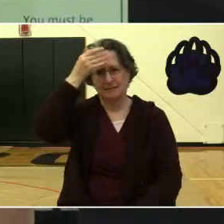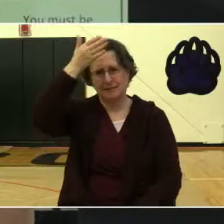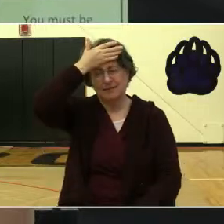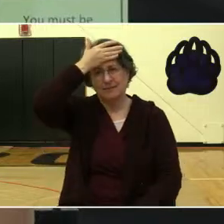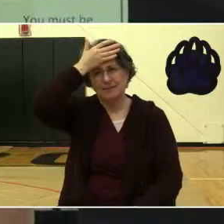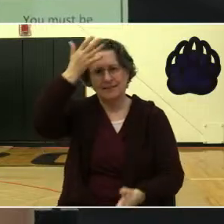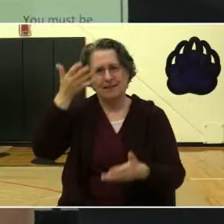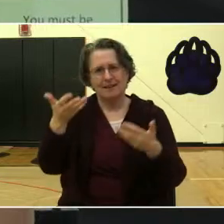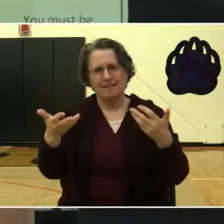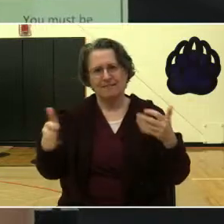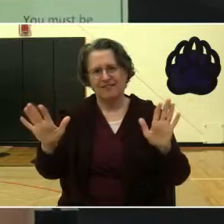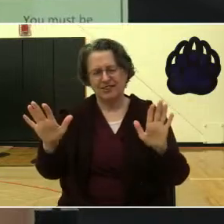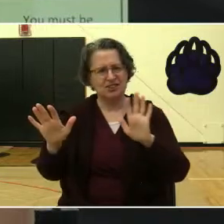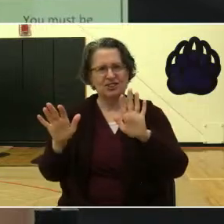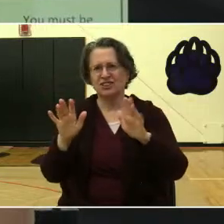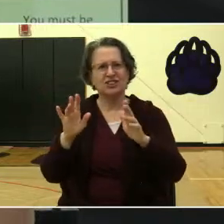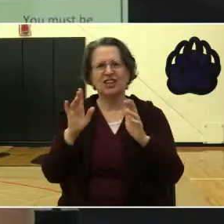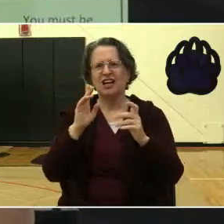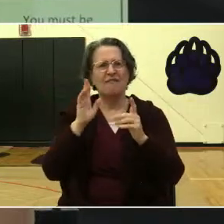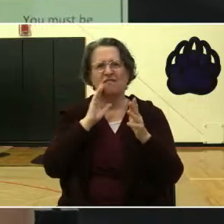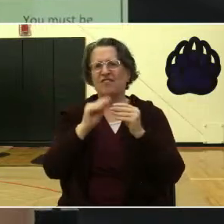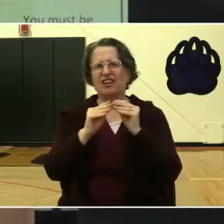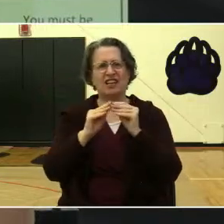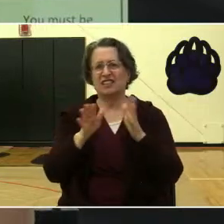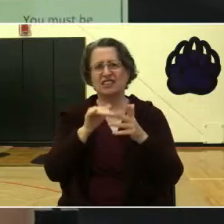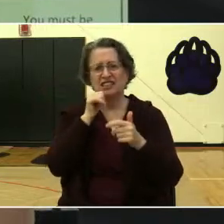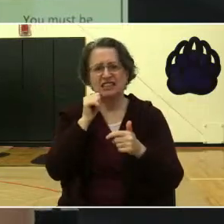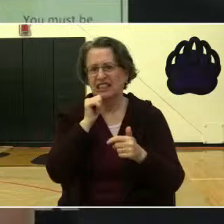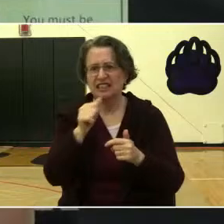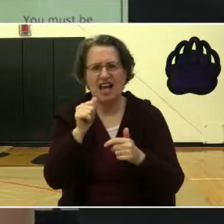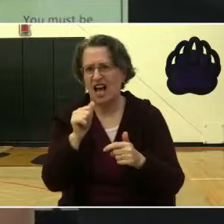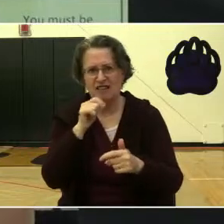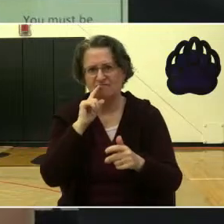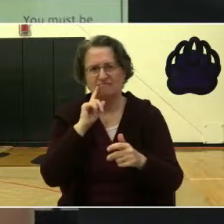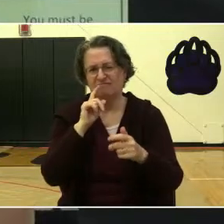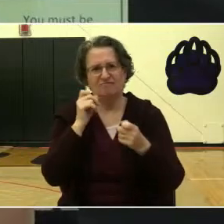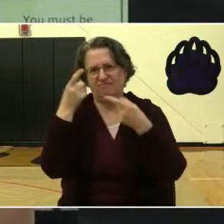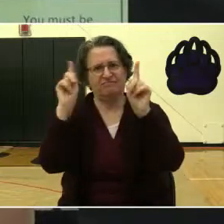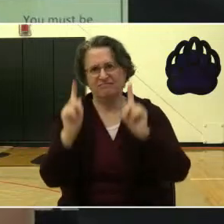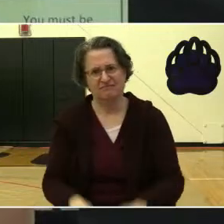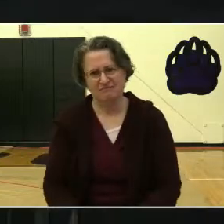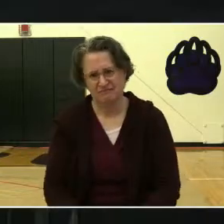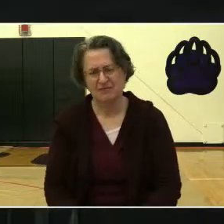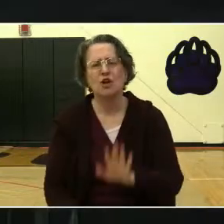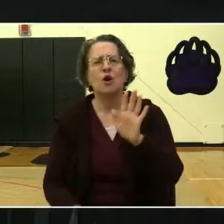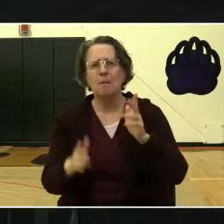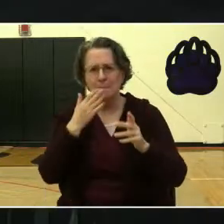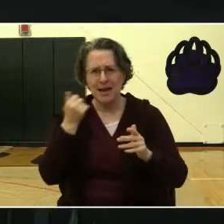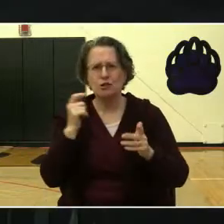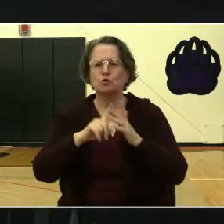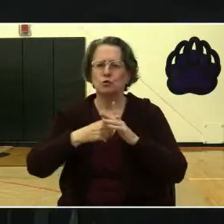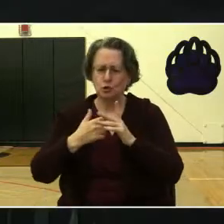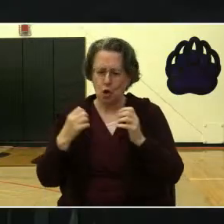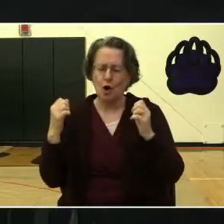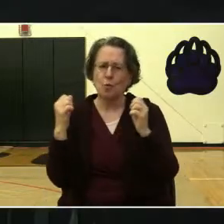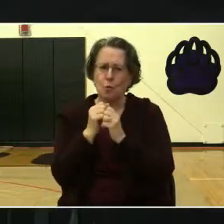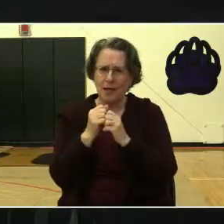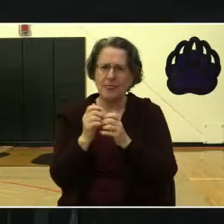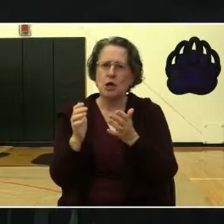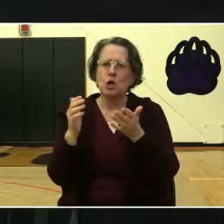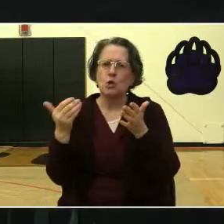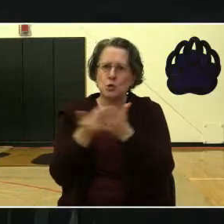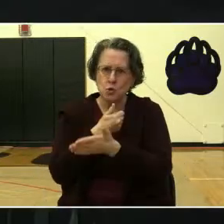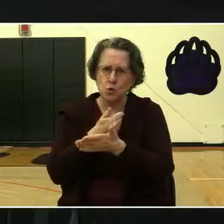Road blank canvas um and that's the Hope thank you Mr Tyler